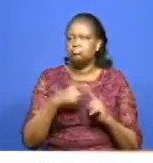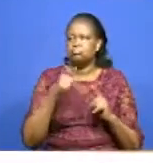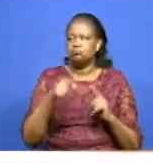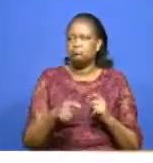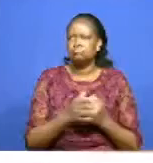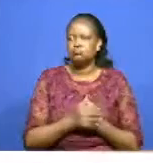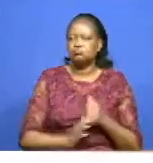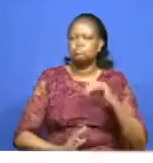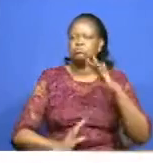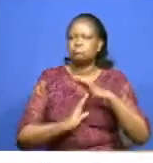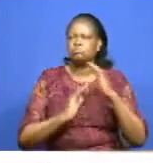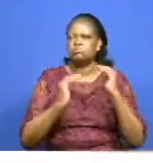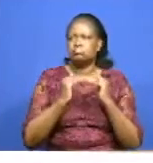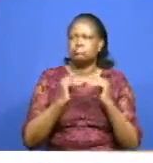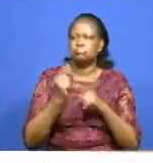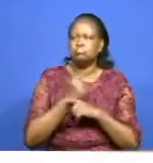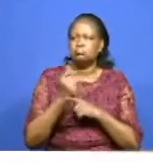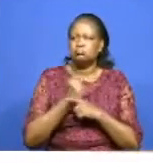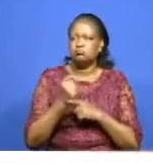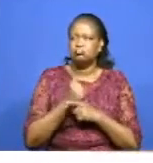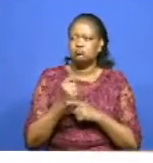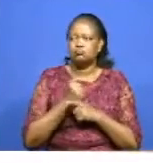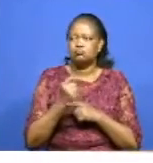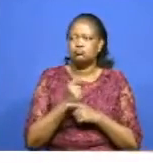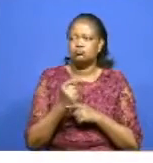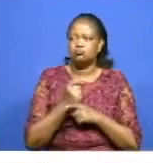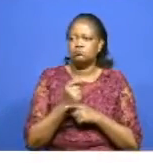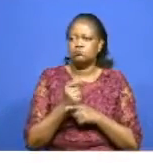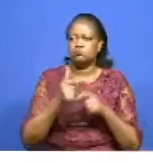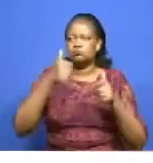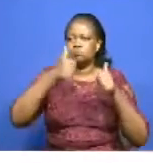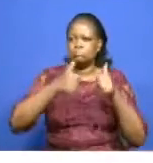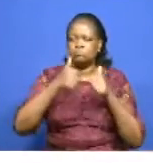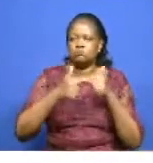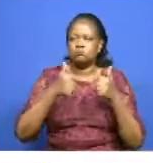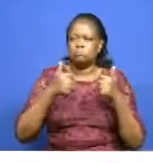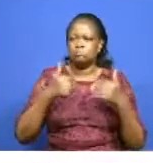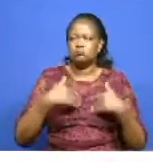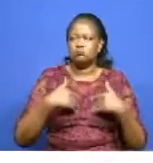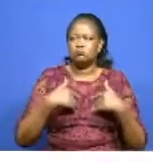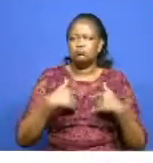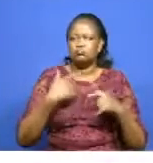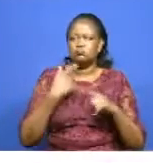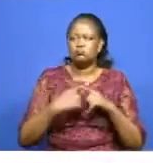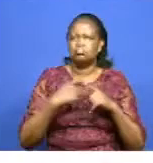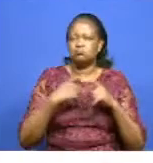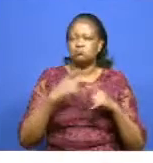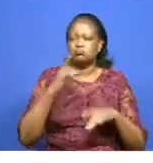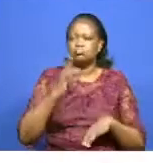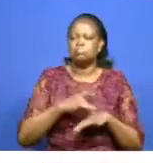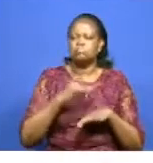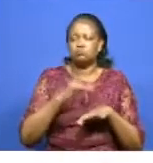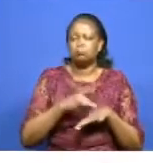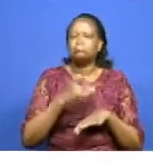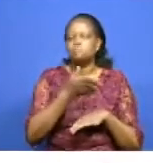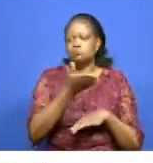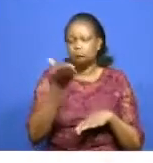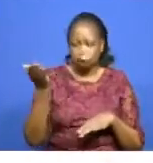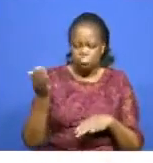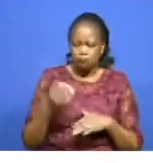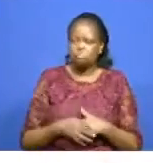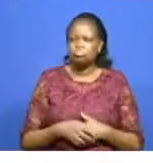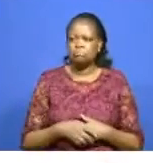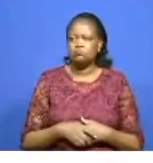is a high-level training, like I've said, which is going to have a very positive effect on the ground.